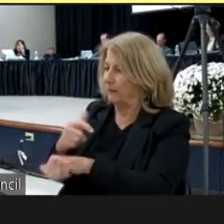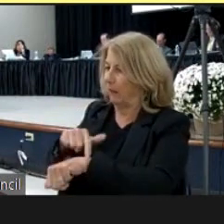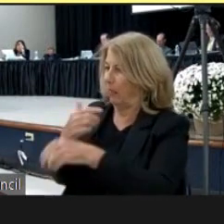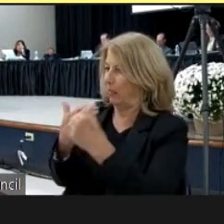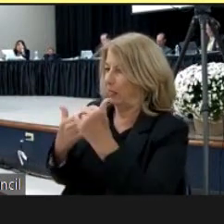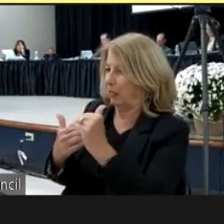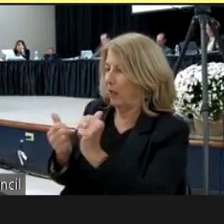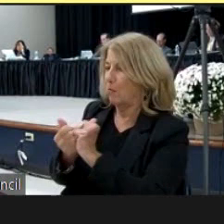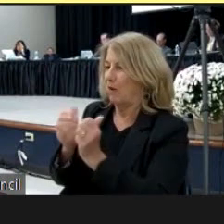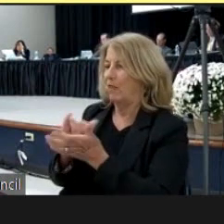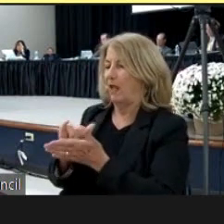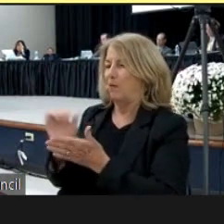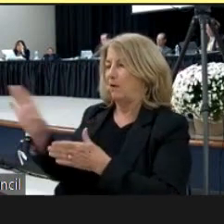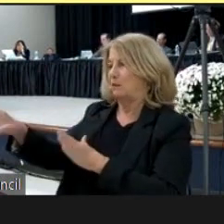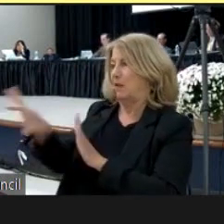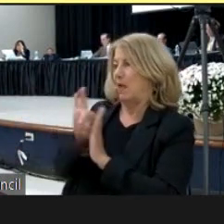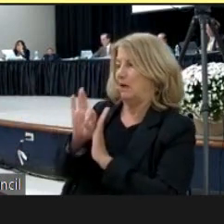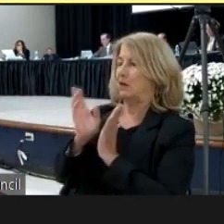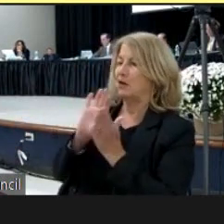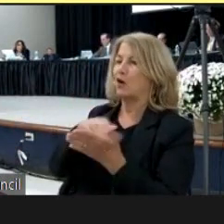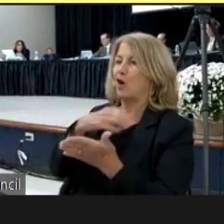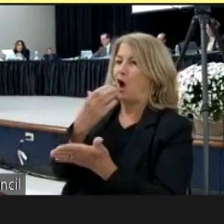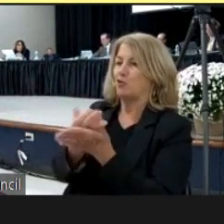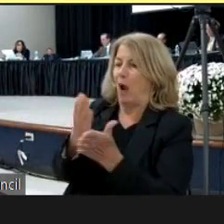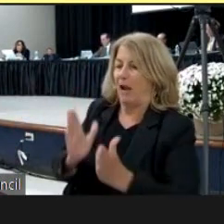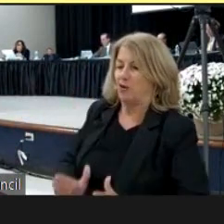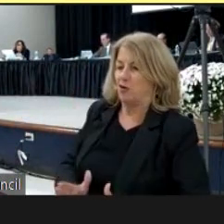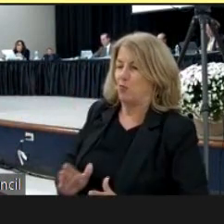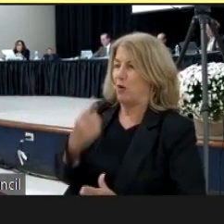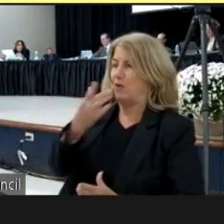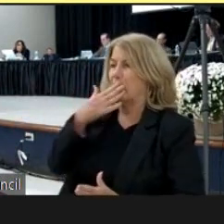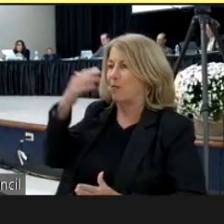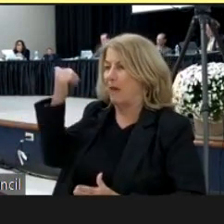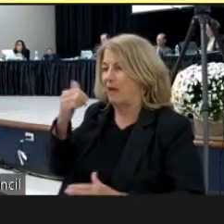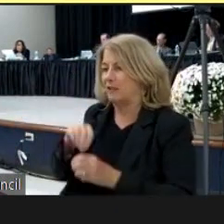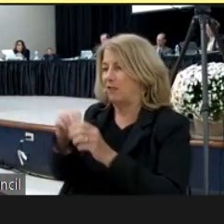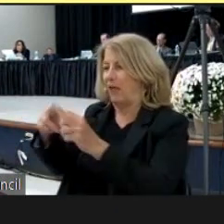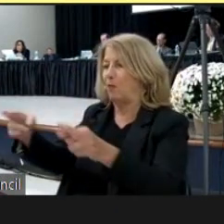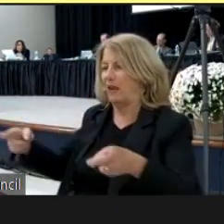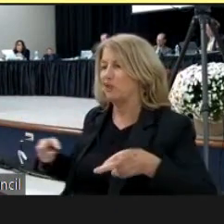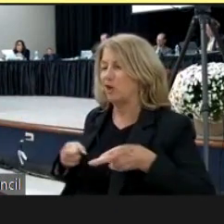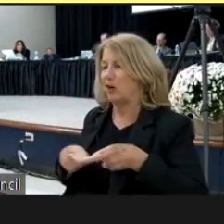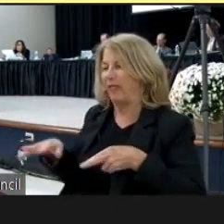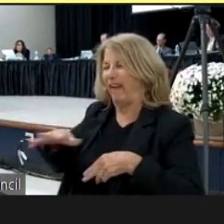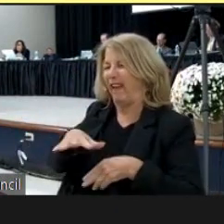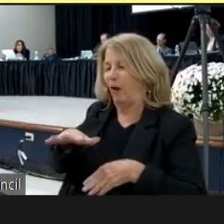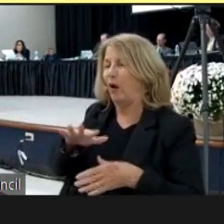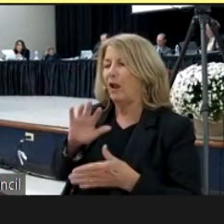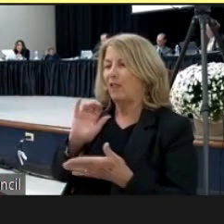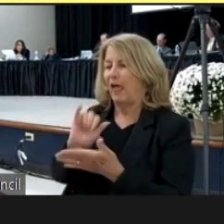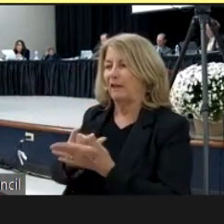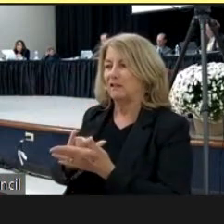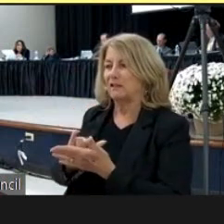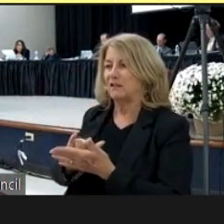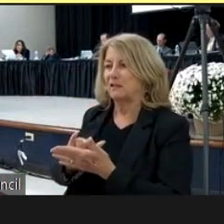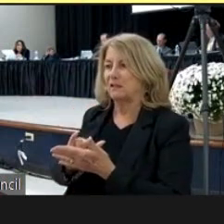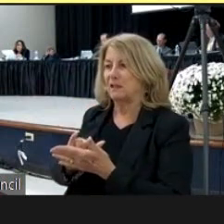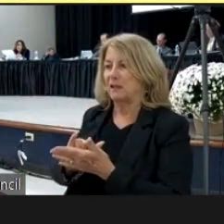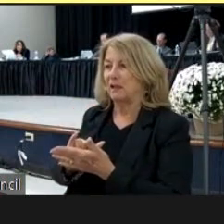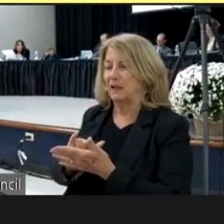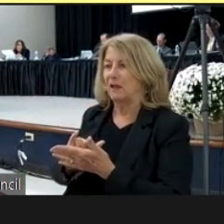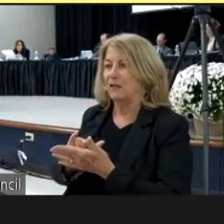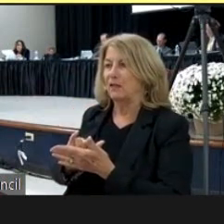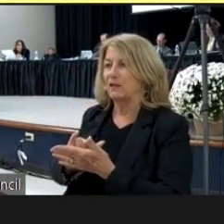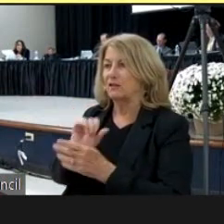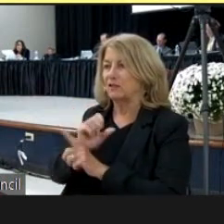We've selected a contractor, one of the best contractors in the region, and that's equally the case, just given